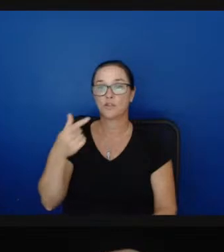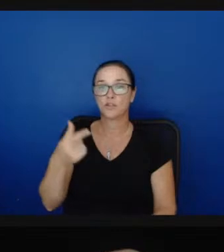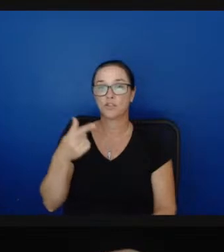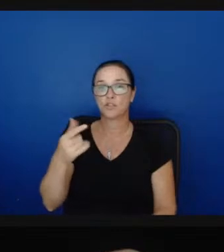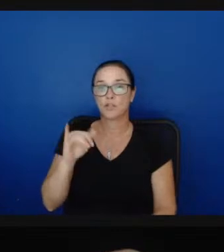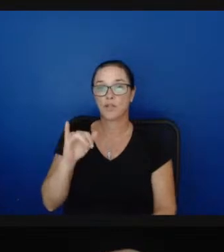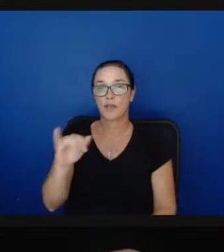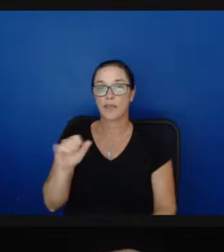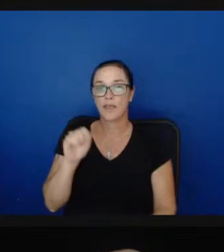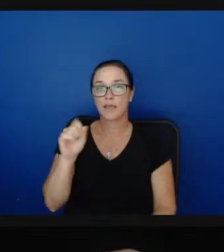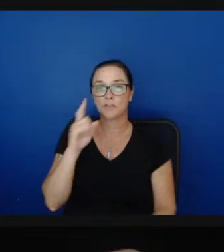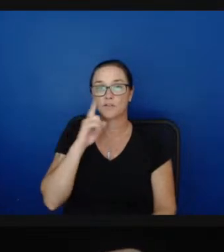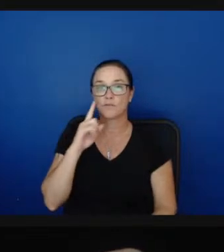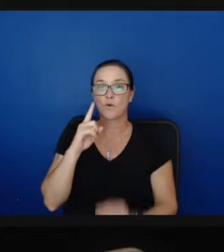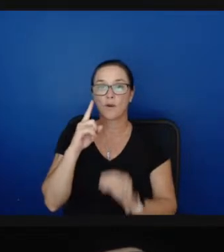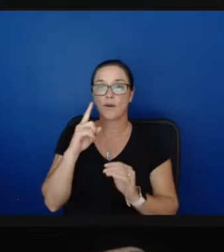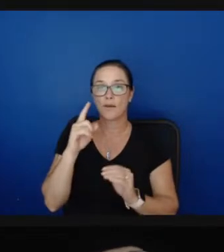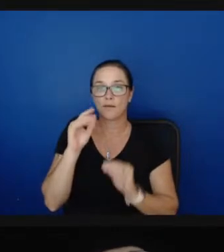geothermal mapping,